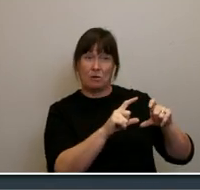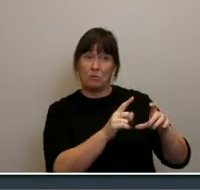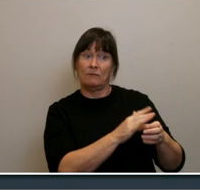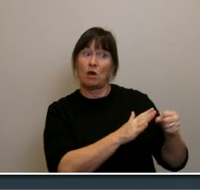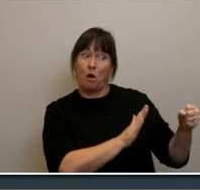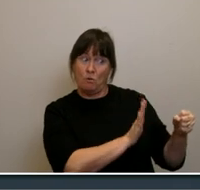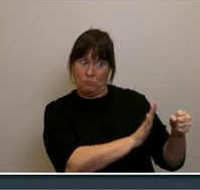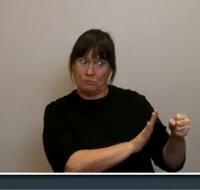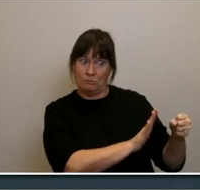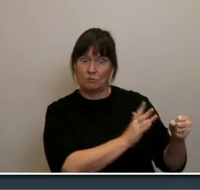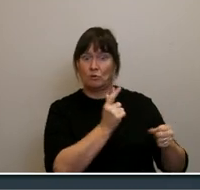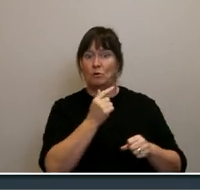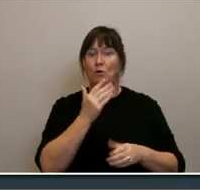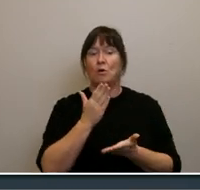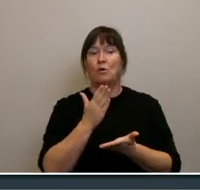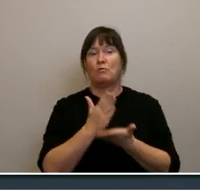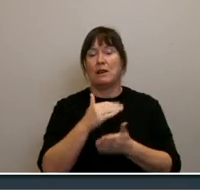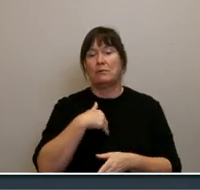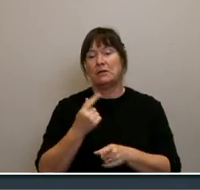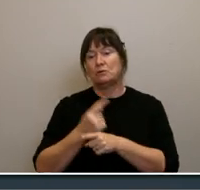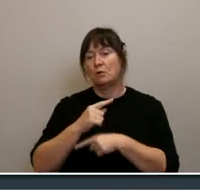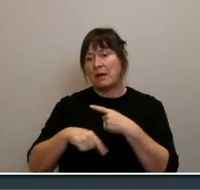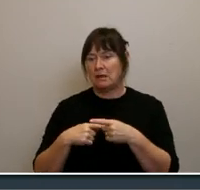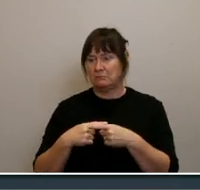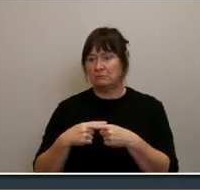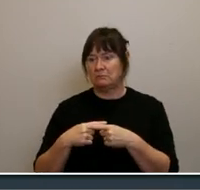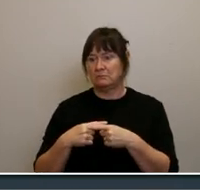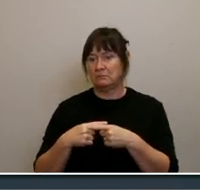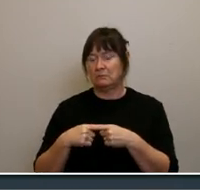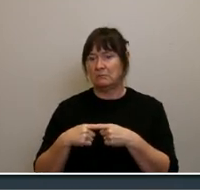a discussion or some action, hopefully,